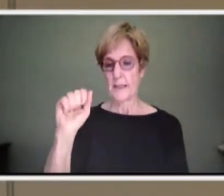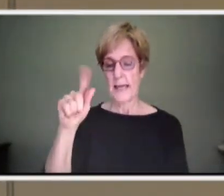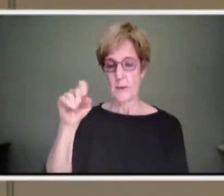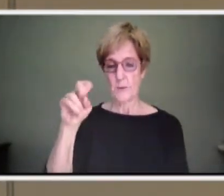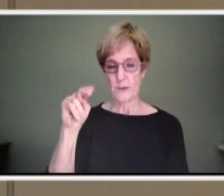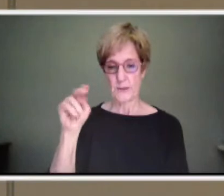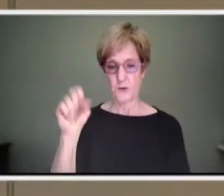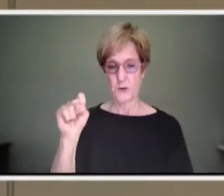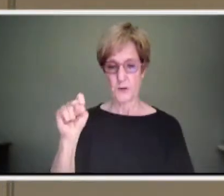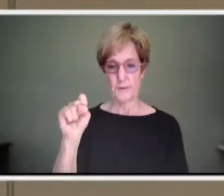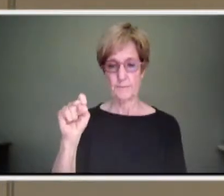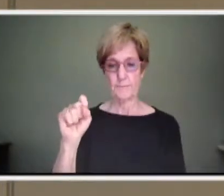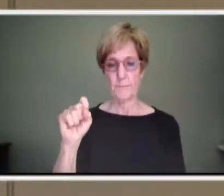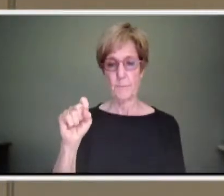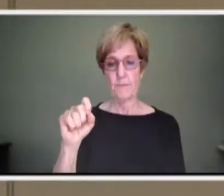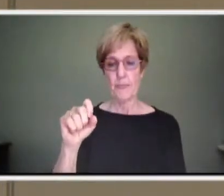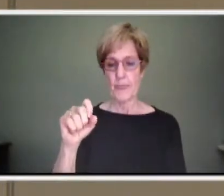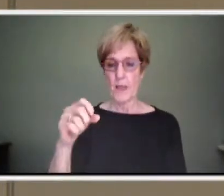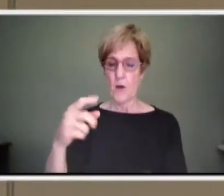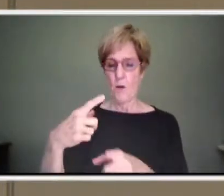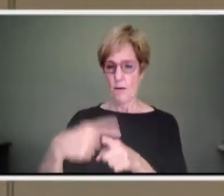Communities, located on approximately